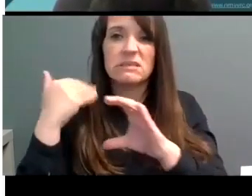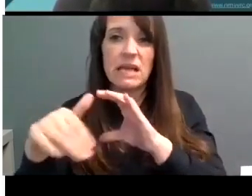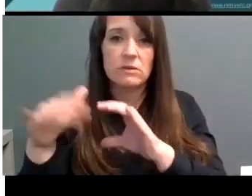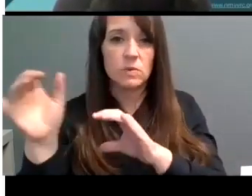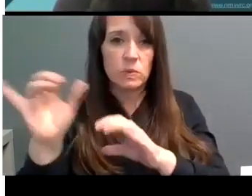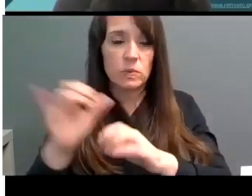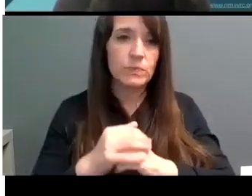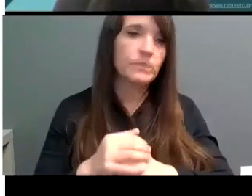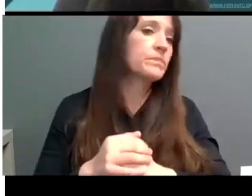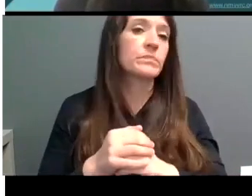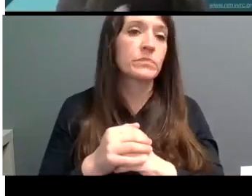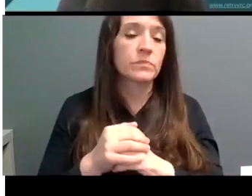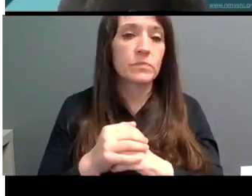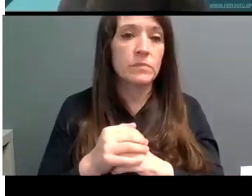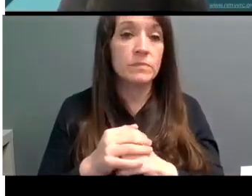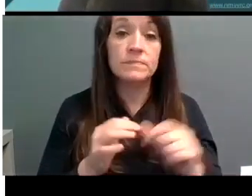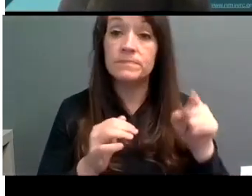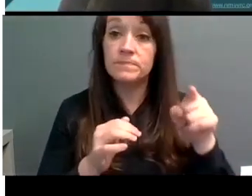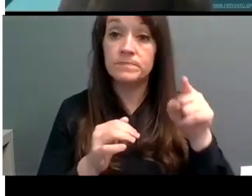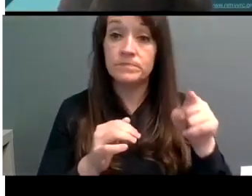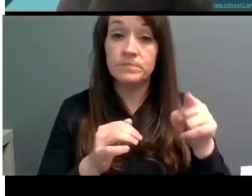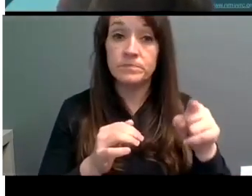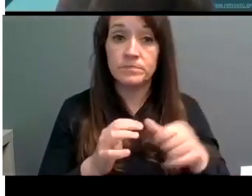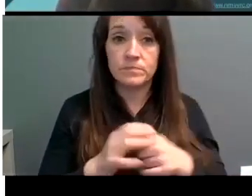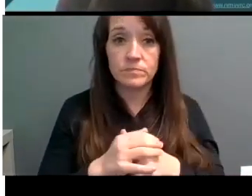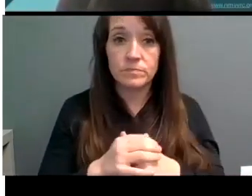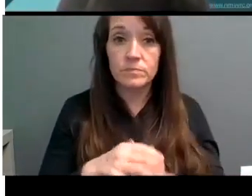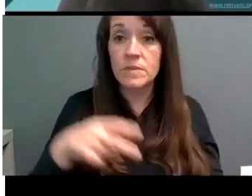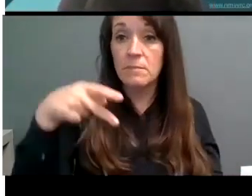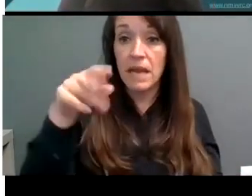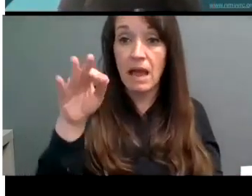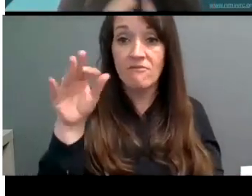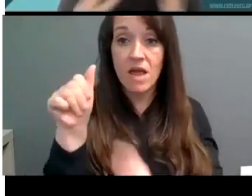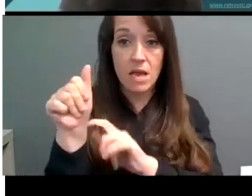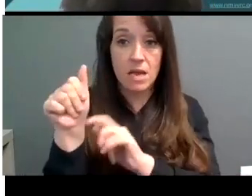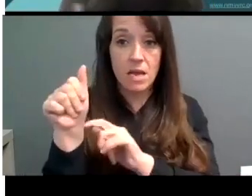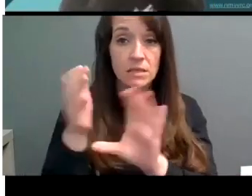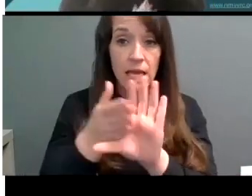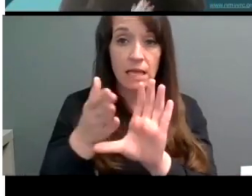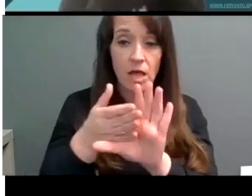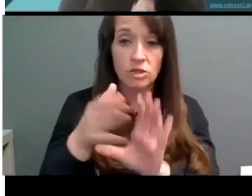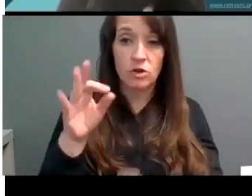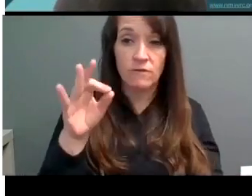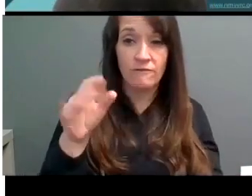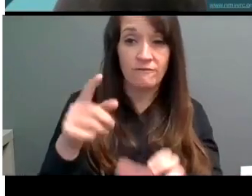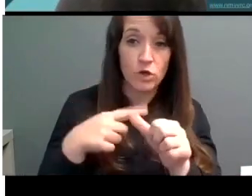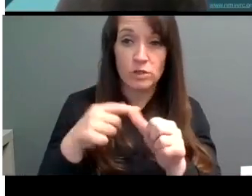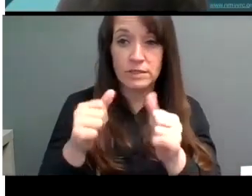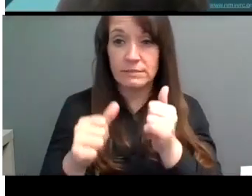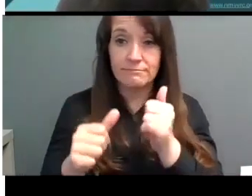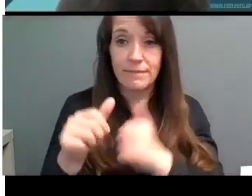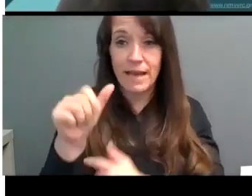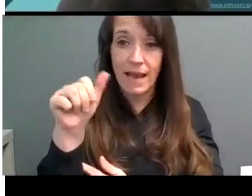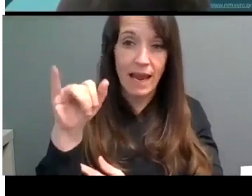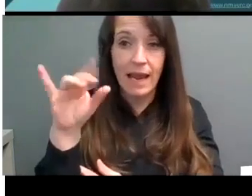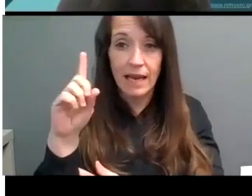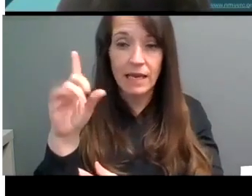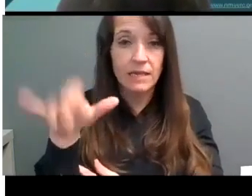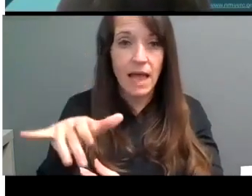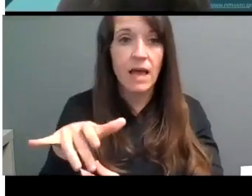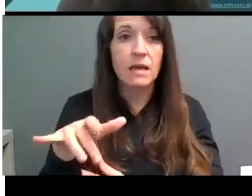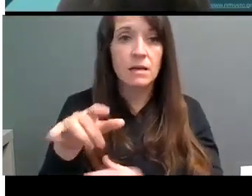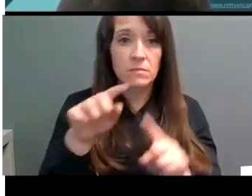well. The 7 key components of psychological first aid, you can see that they really hit on that need